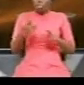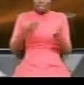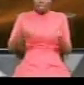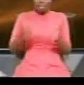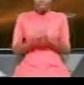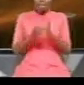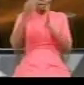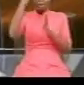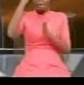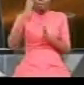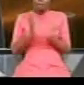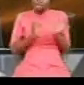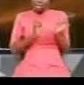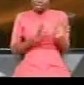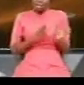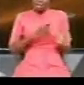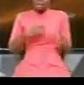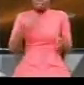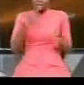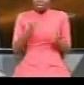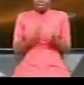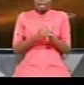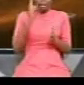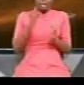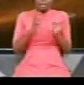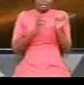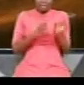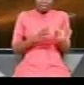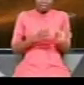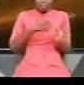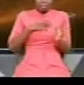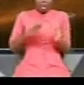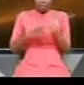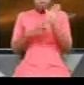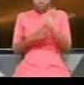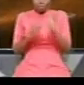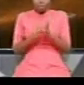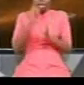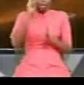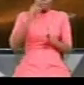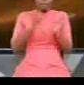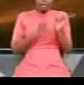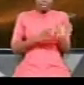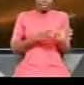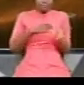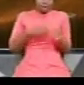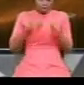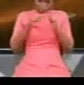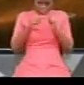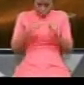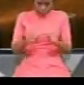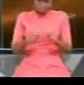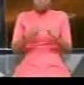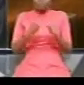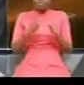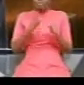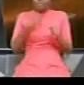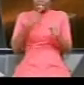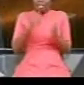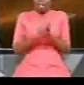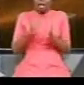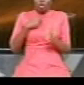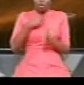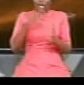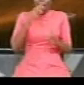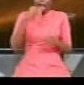hates and declare that he hates and reveal that he hates and still be claiming that we are in fellowship